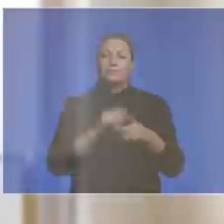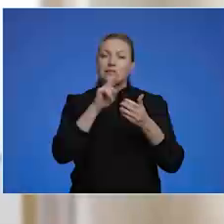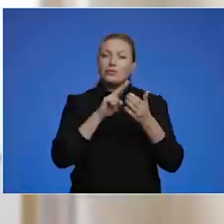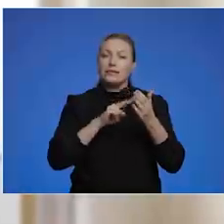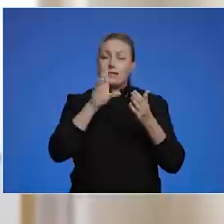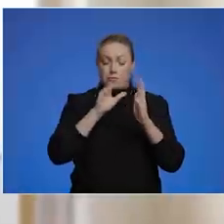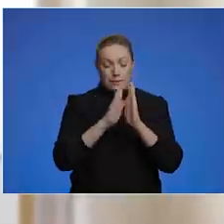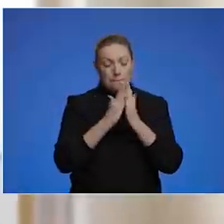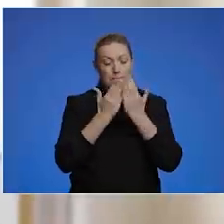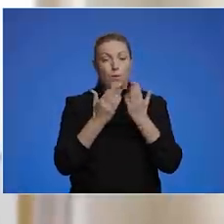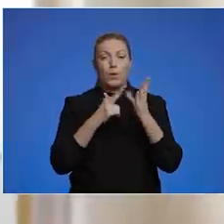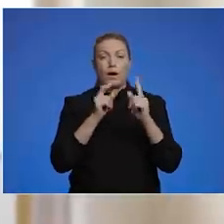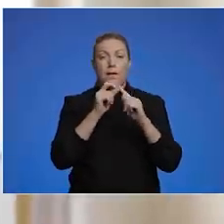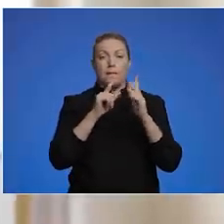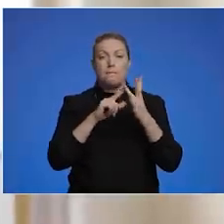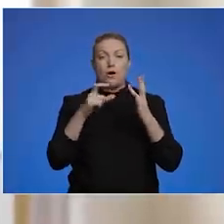Reading from the book of the